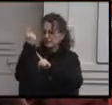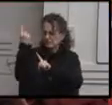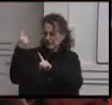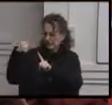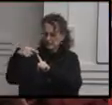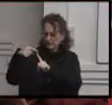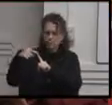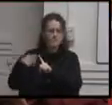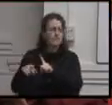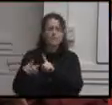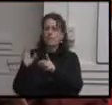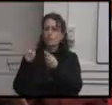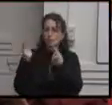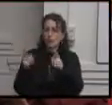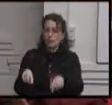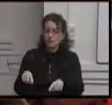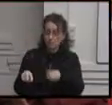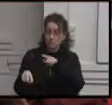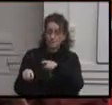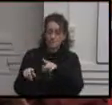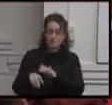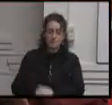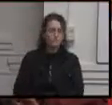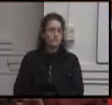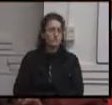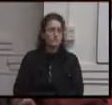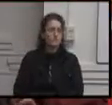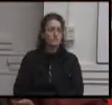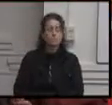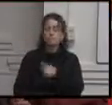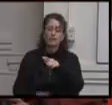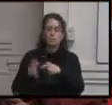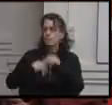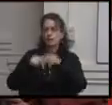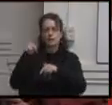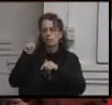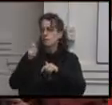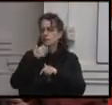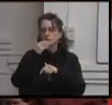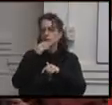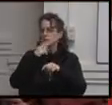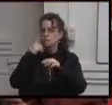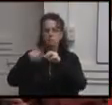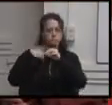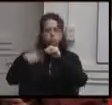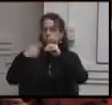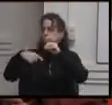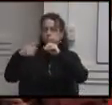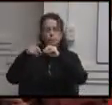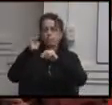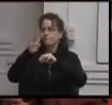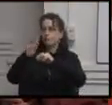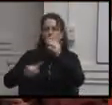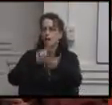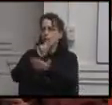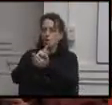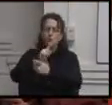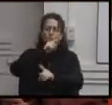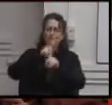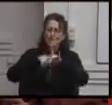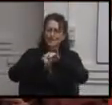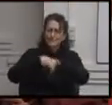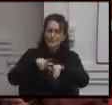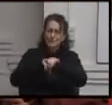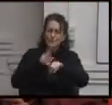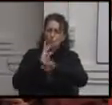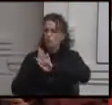was simultaneously heating itself continually and being cooled by a large amount of water that's flowing through it. And